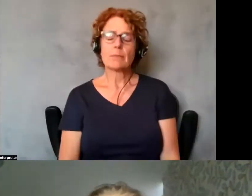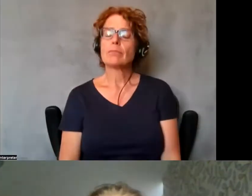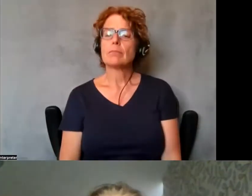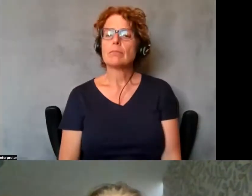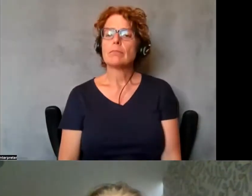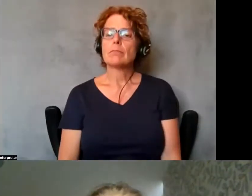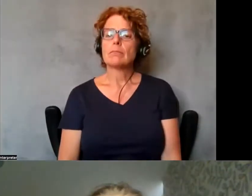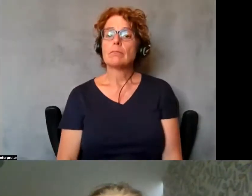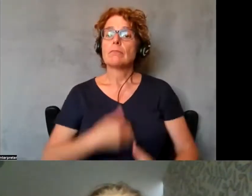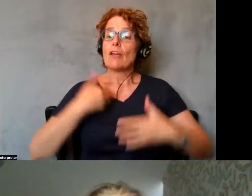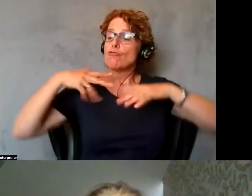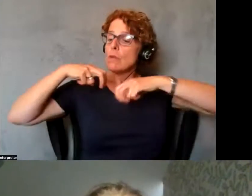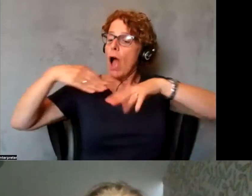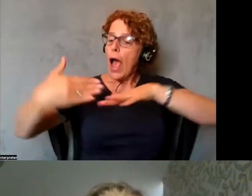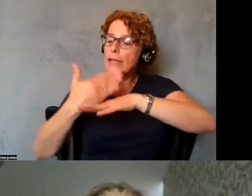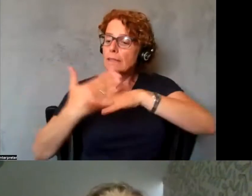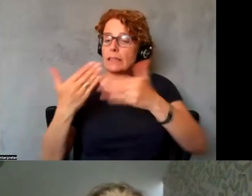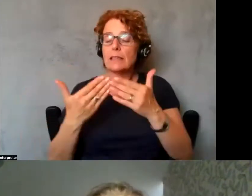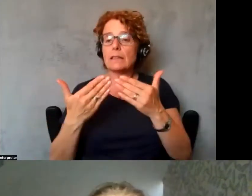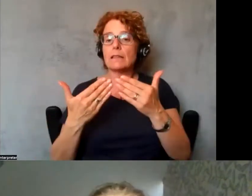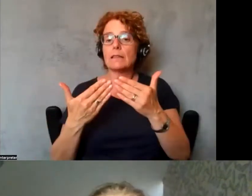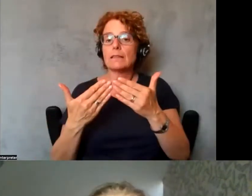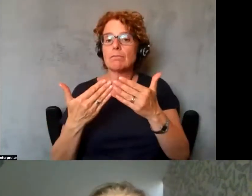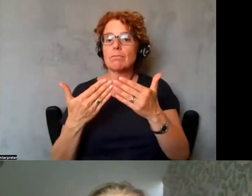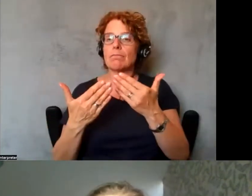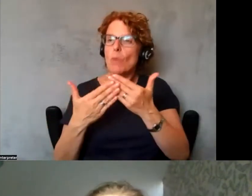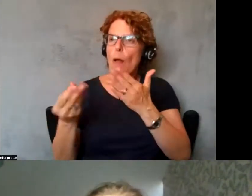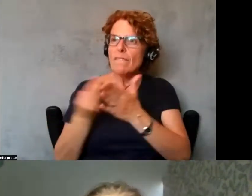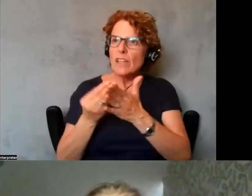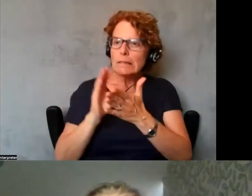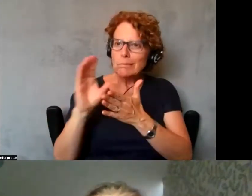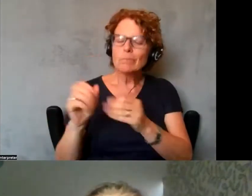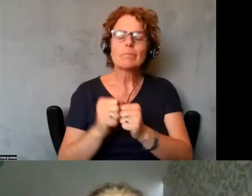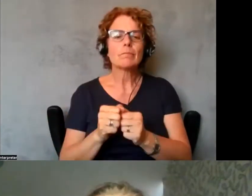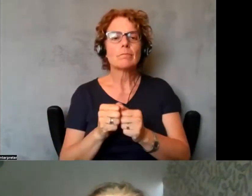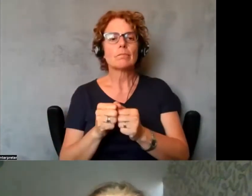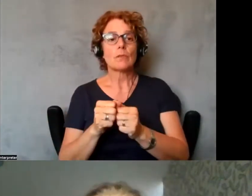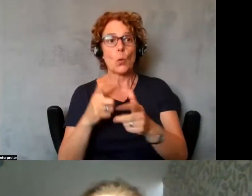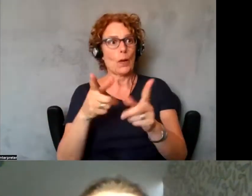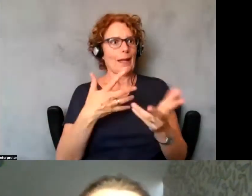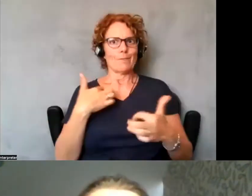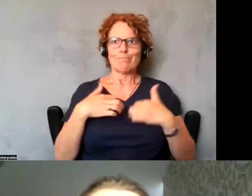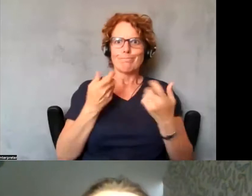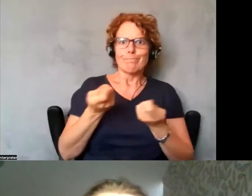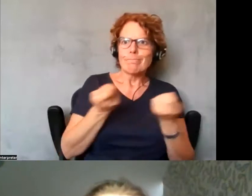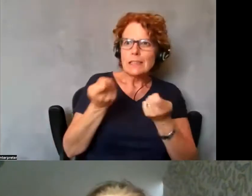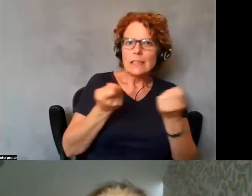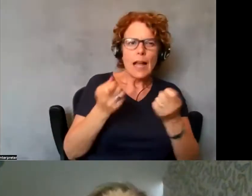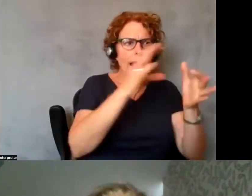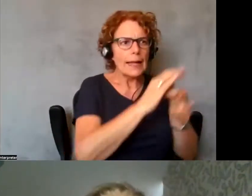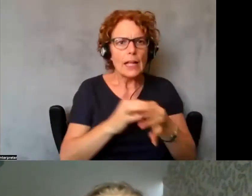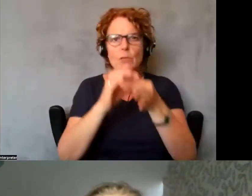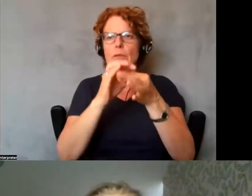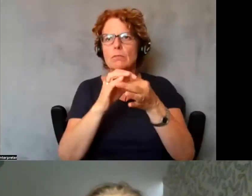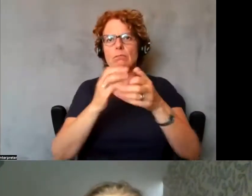research activity does extend beyond funding. In particular, we're very keen to facilitate engagement between our community